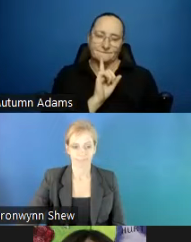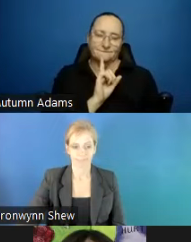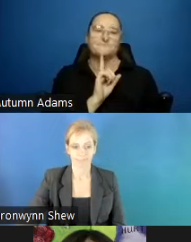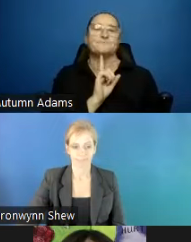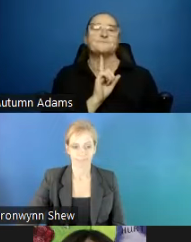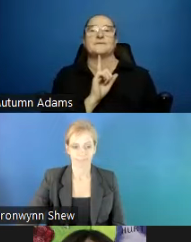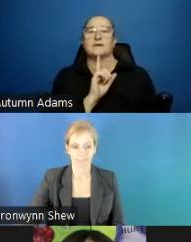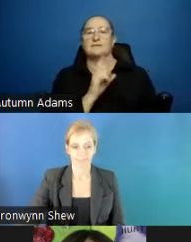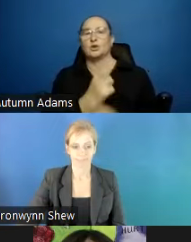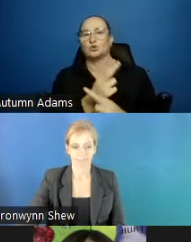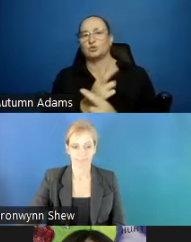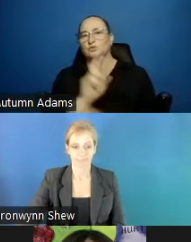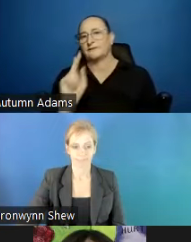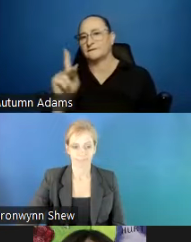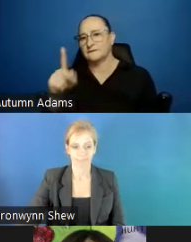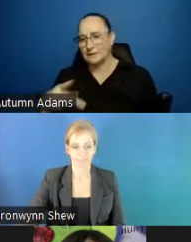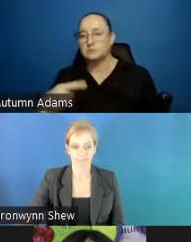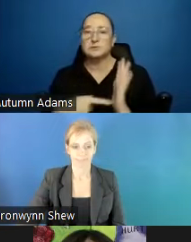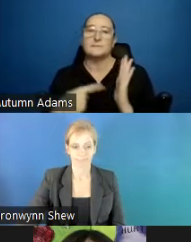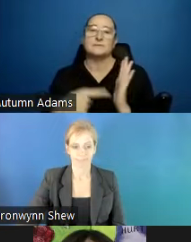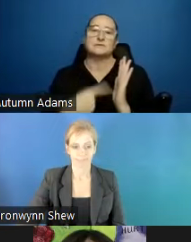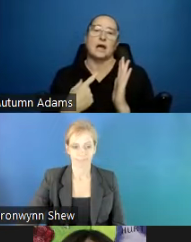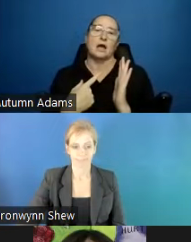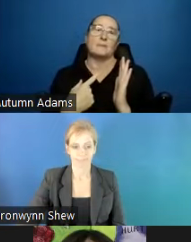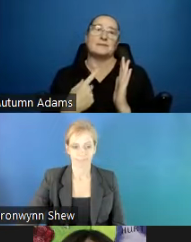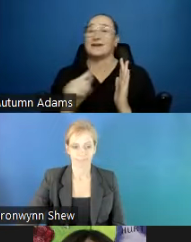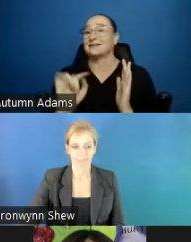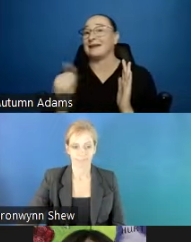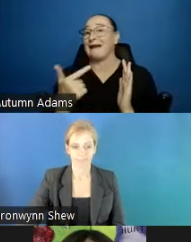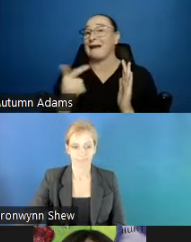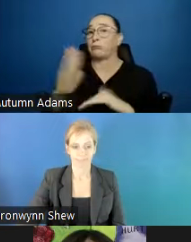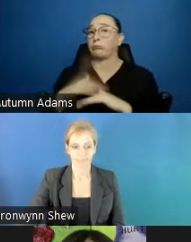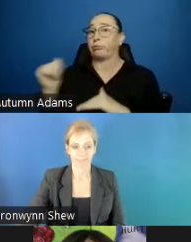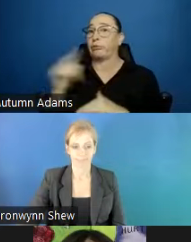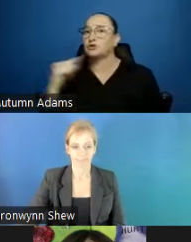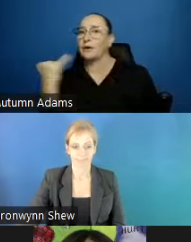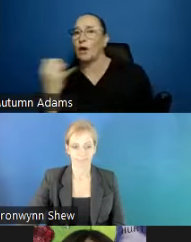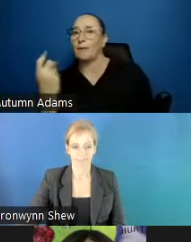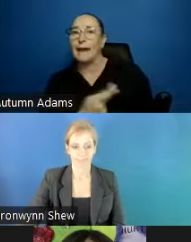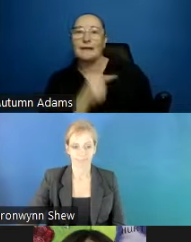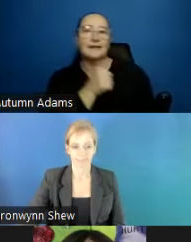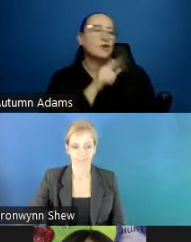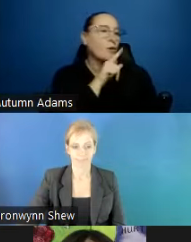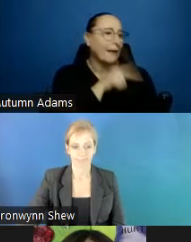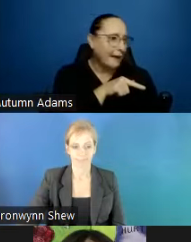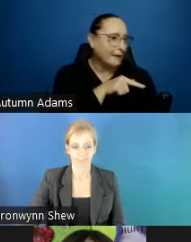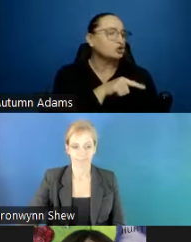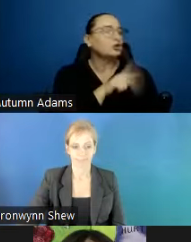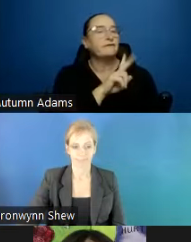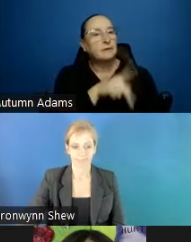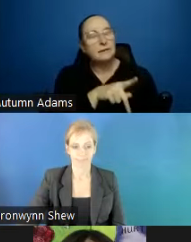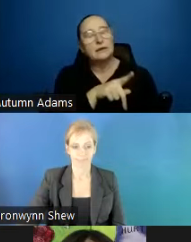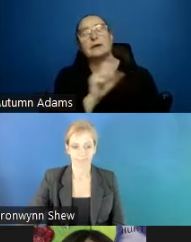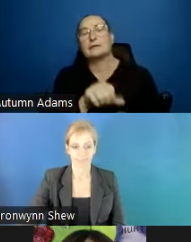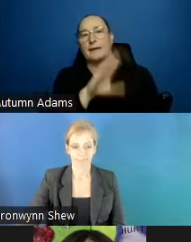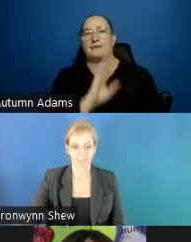because they're trying to call back and they don't answer the video phone. And so it can be very frustrating. So this saves a lot of time for deaf people.